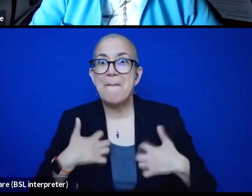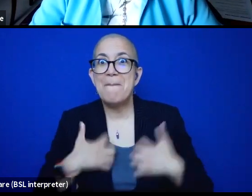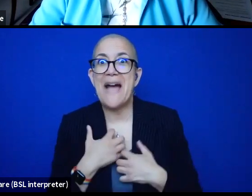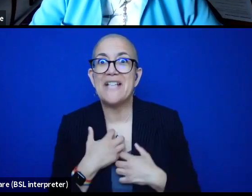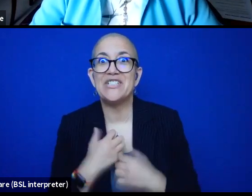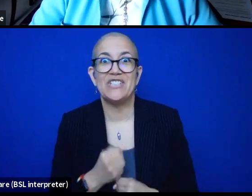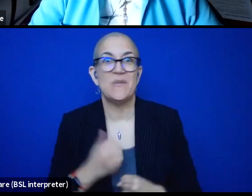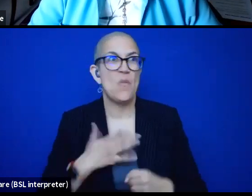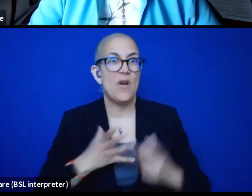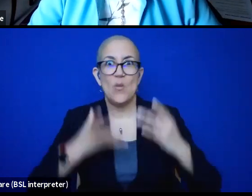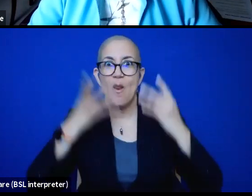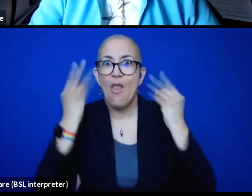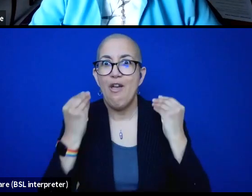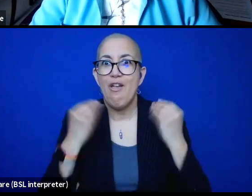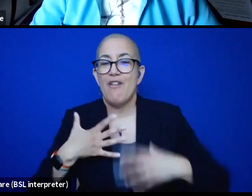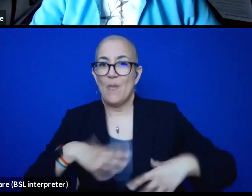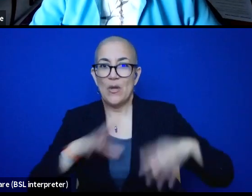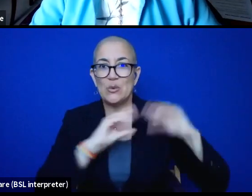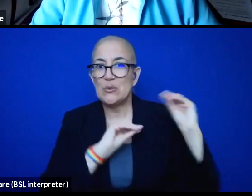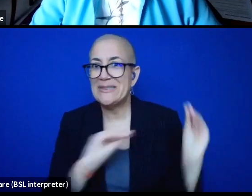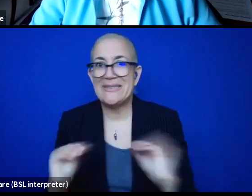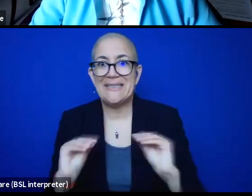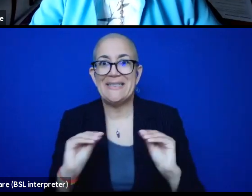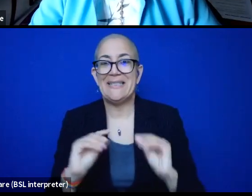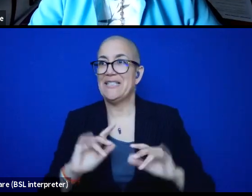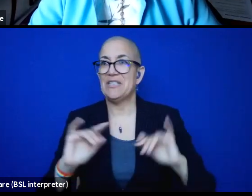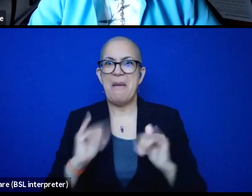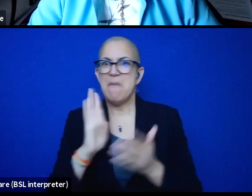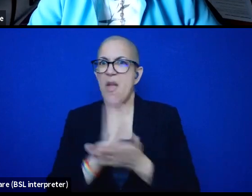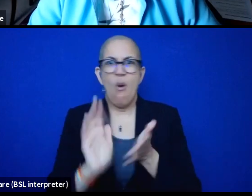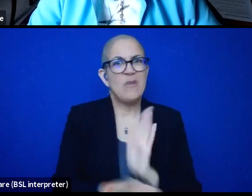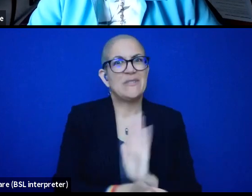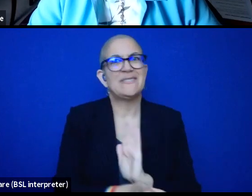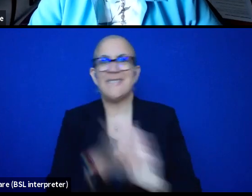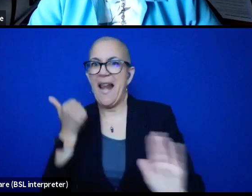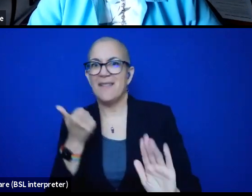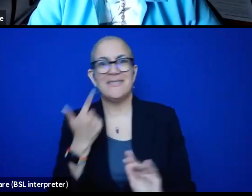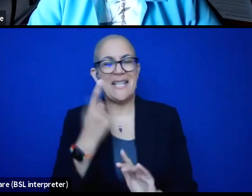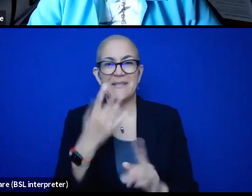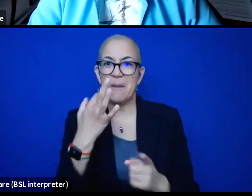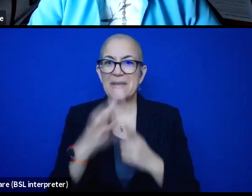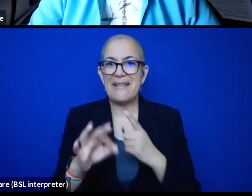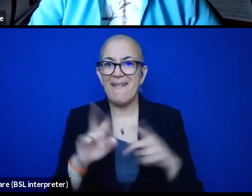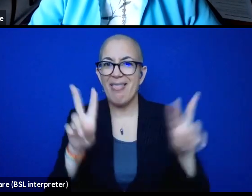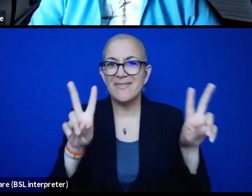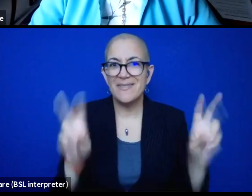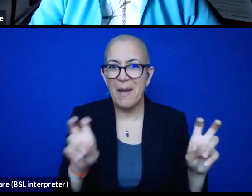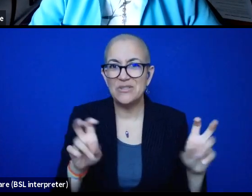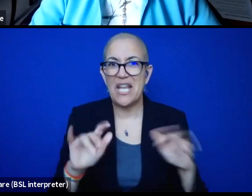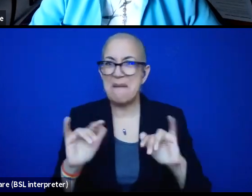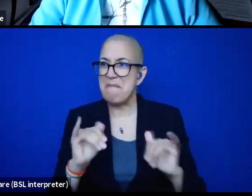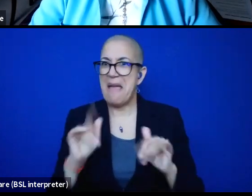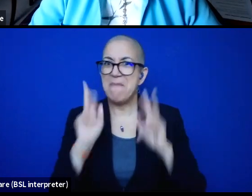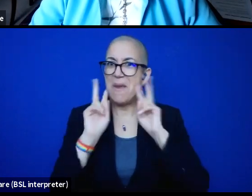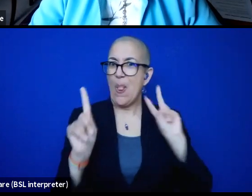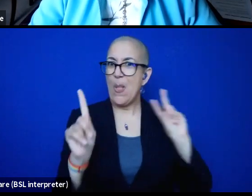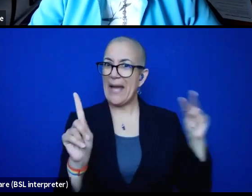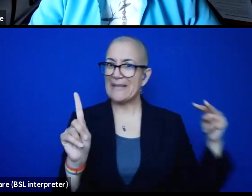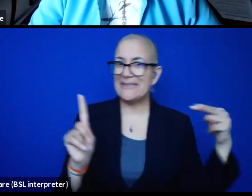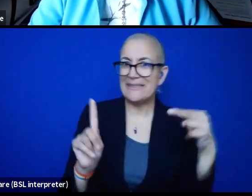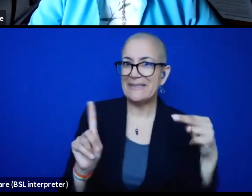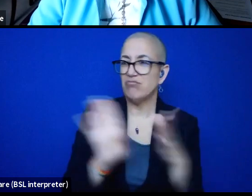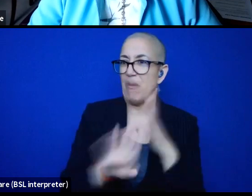has a passion for teaching, is perhaps really talented at a certain subject because they came to it from a